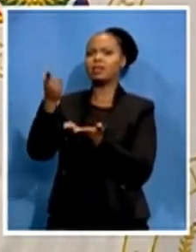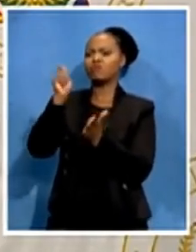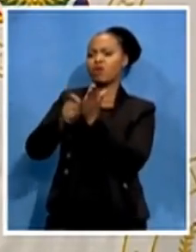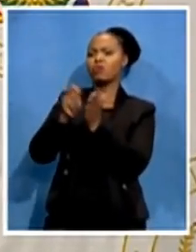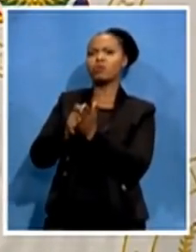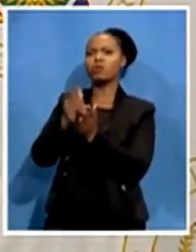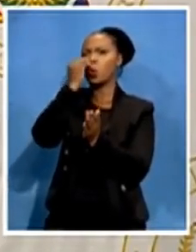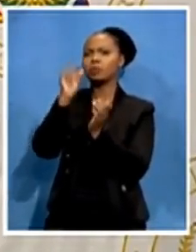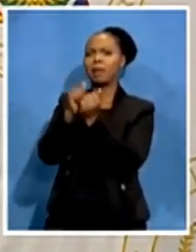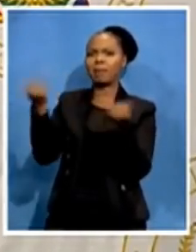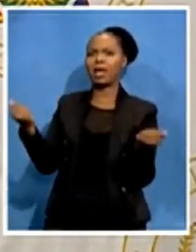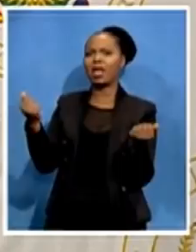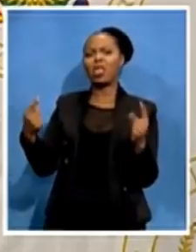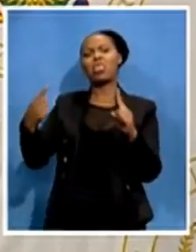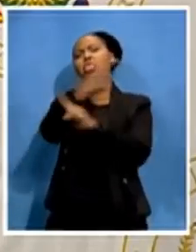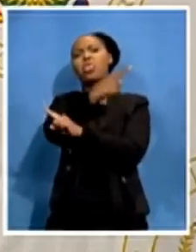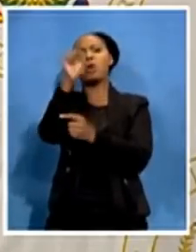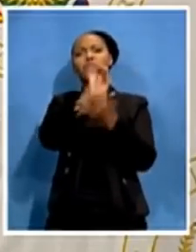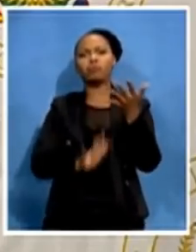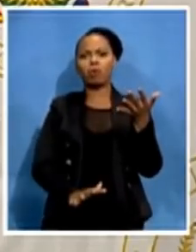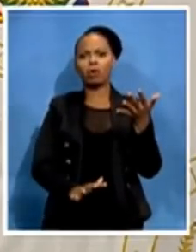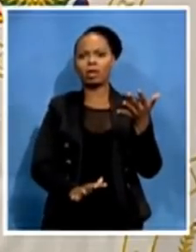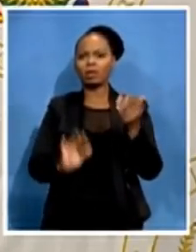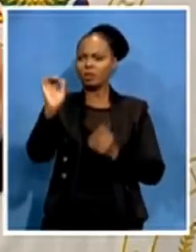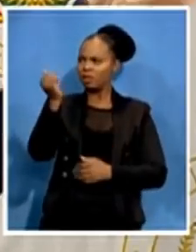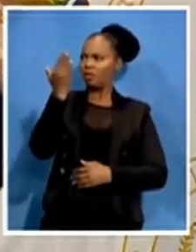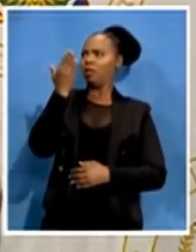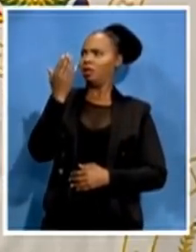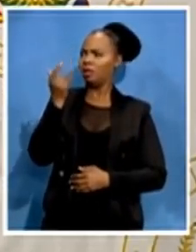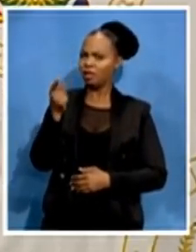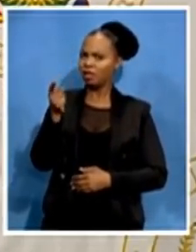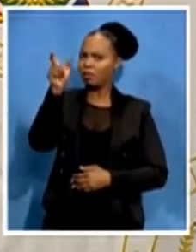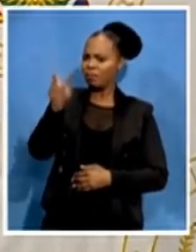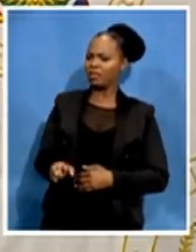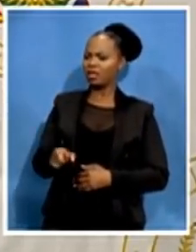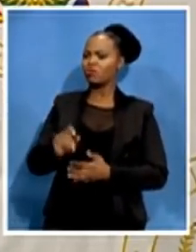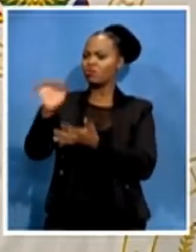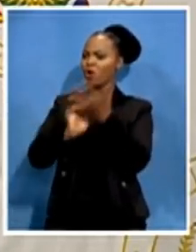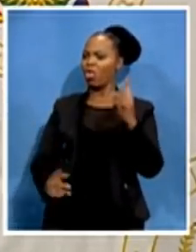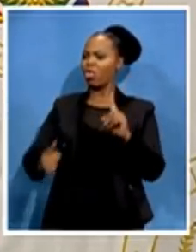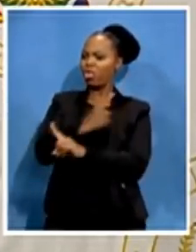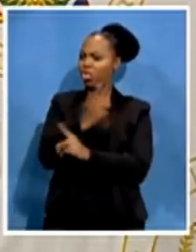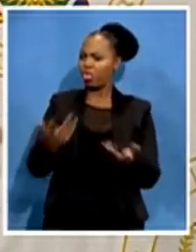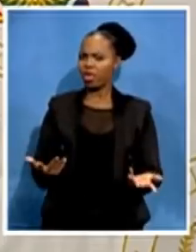it to my attention. He said, but this person has misrepresented what you said. And he contacted the editor.